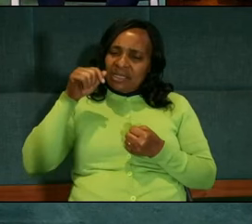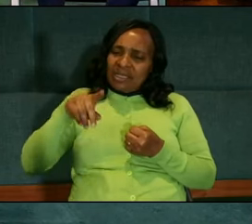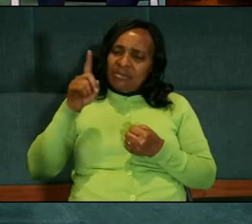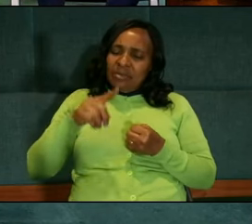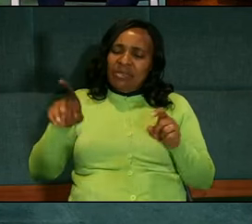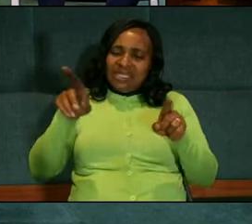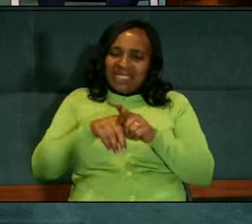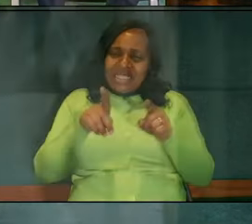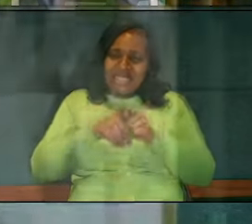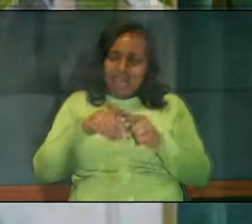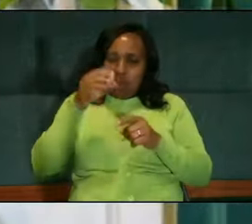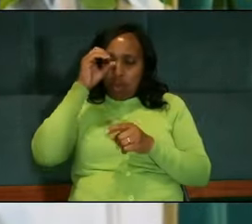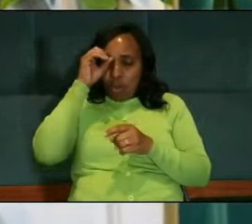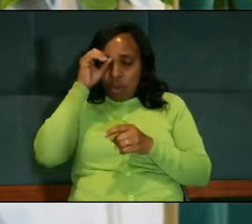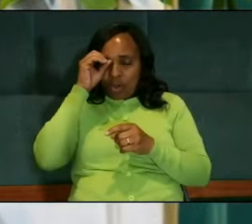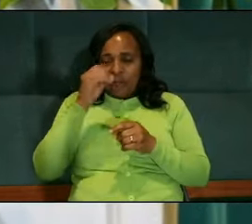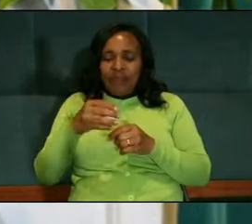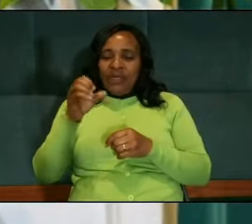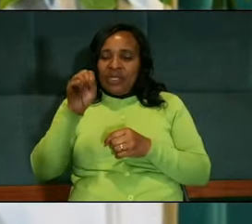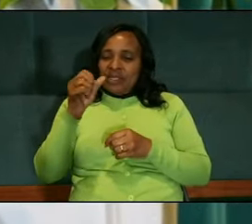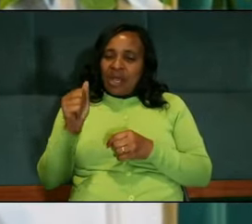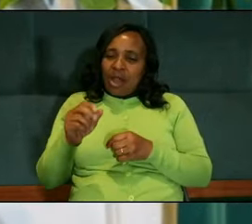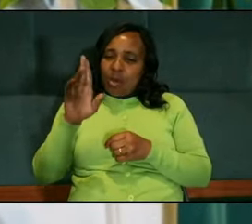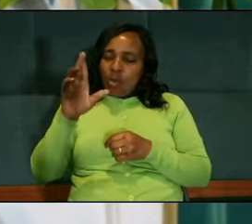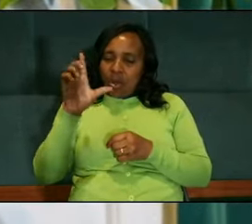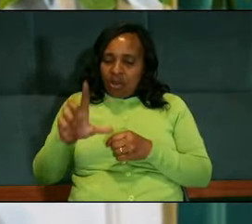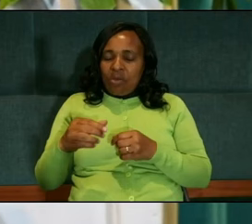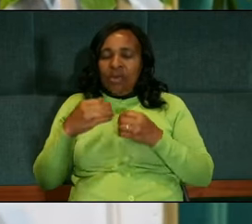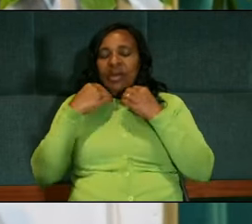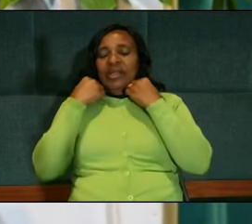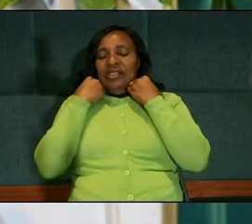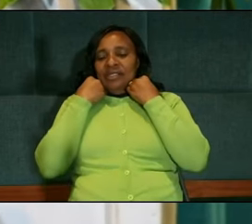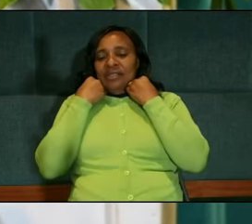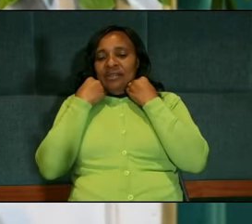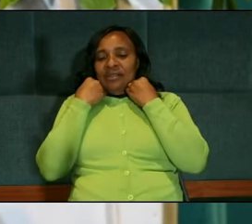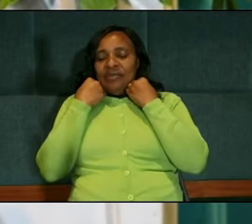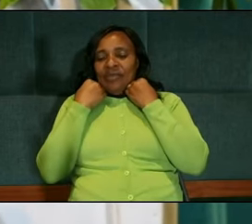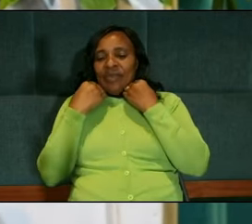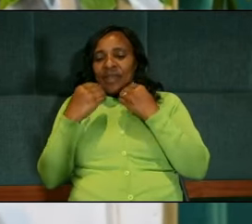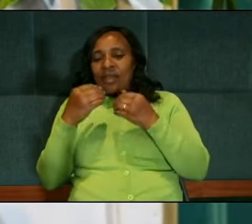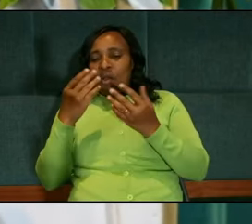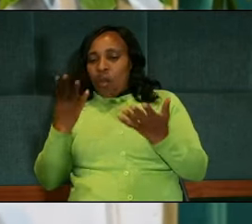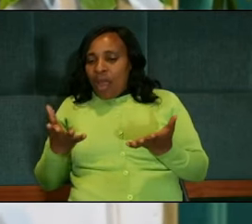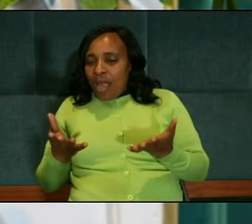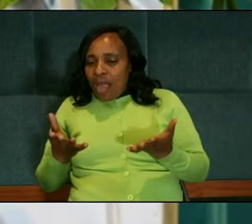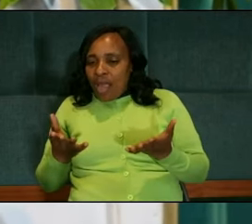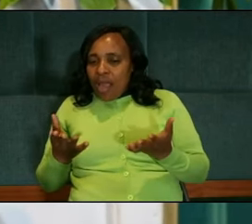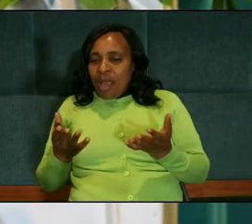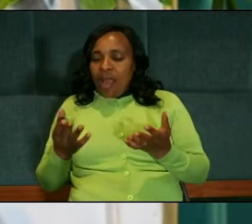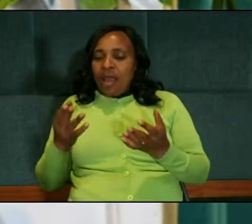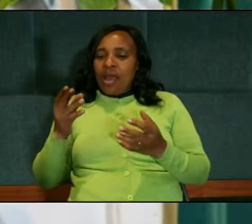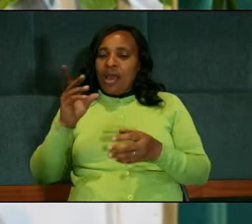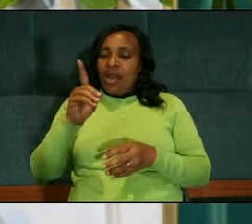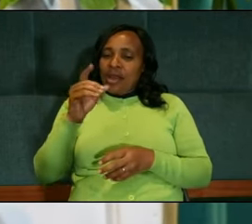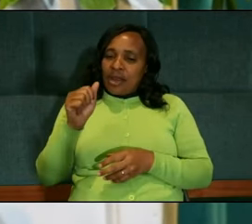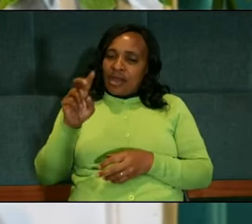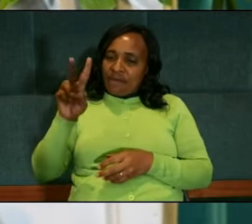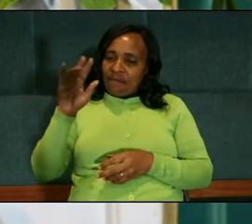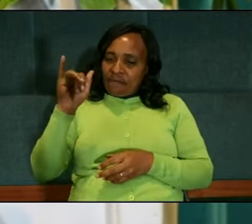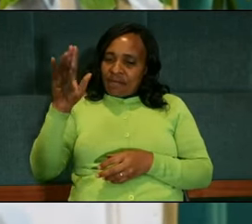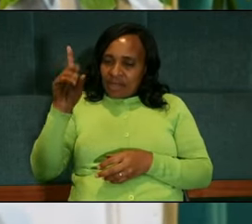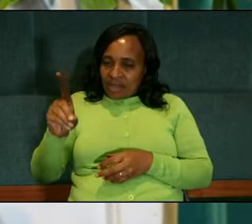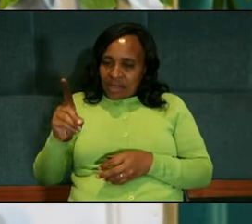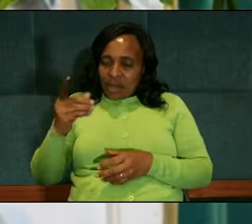in the same cave. Saul is over here resting, and is resting apparently where David was.